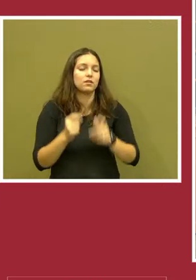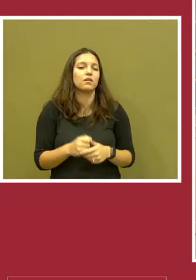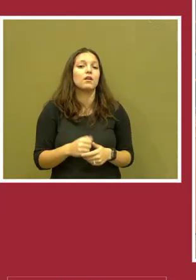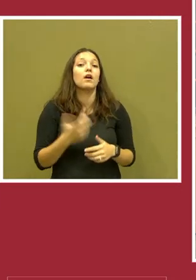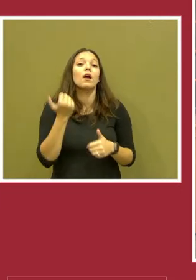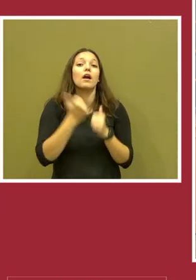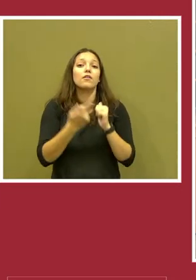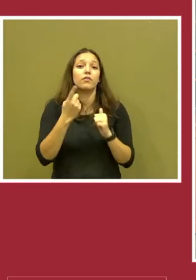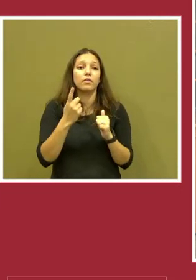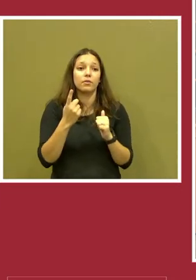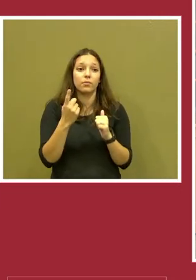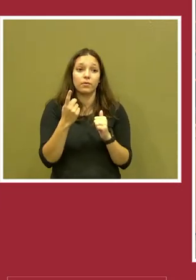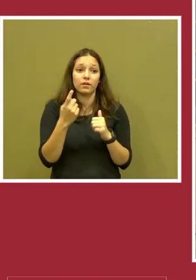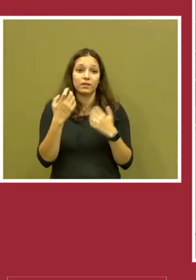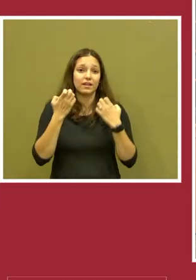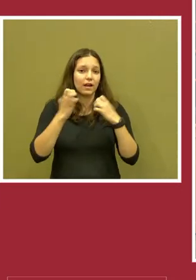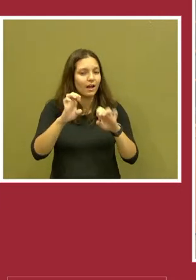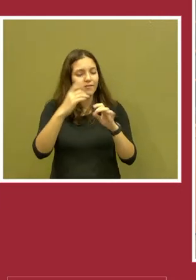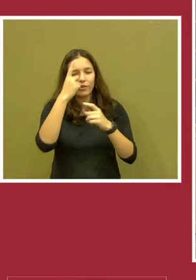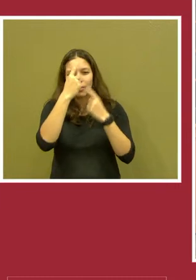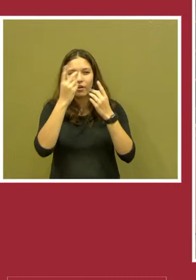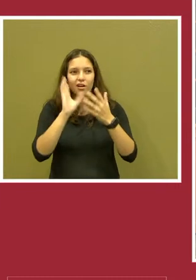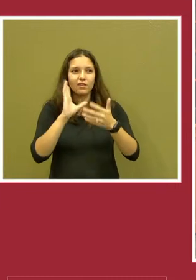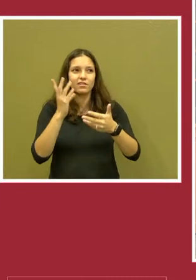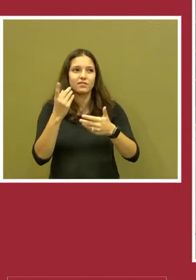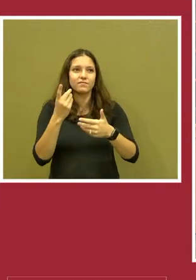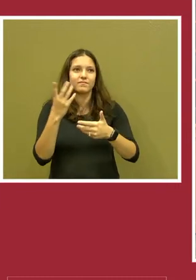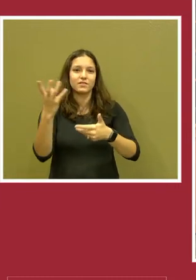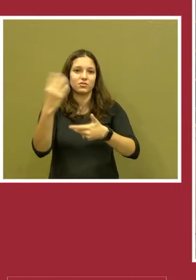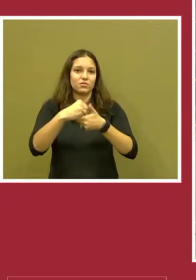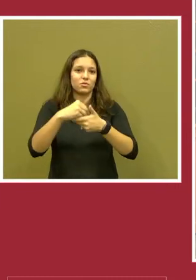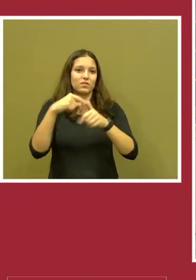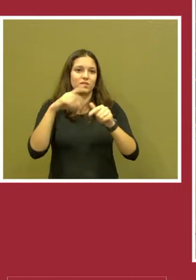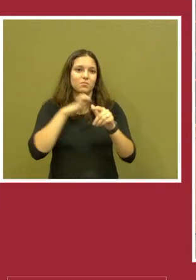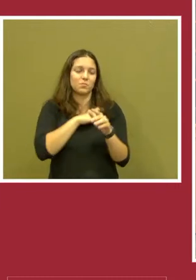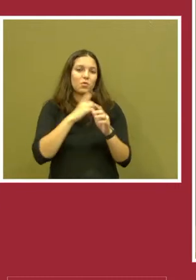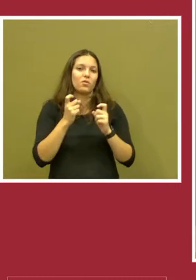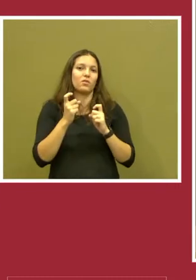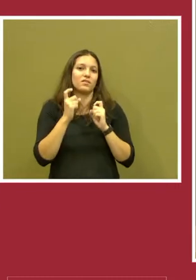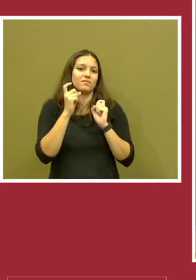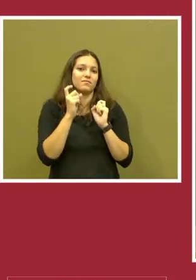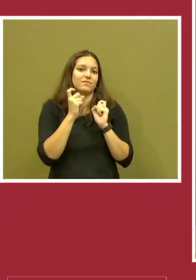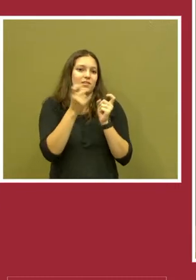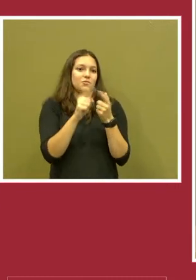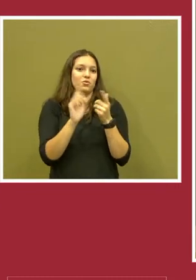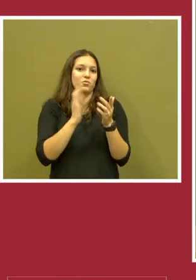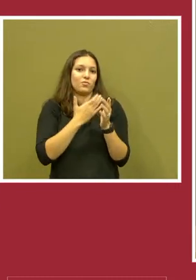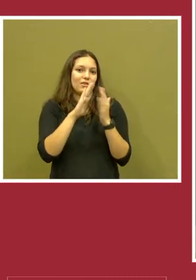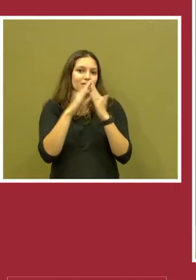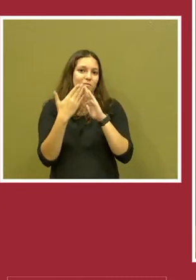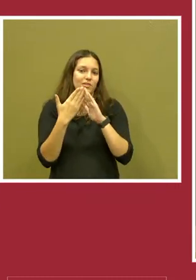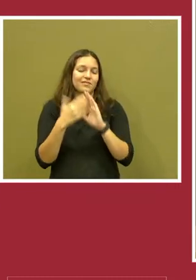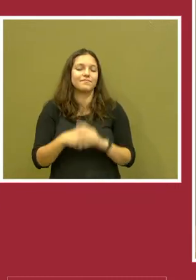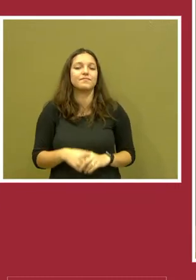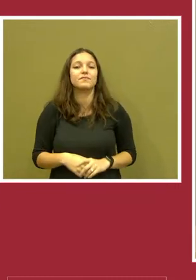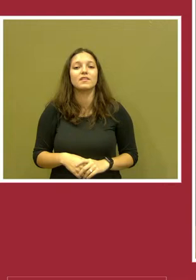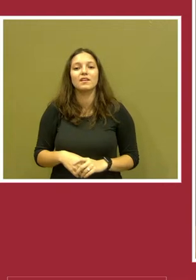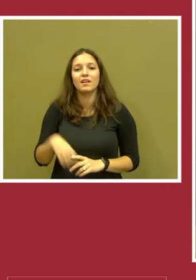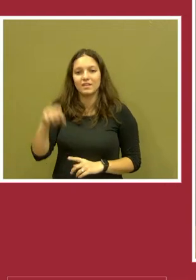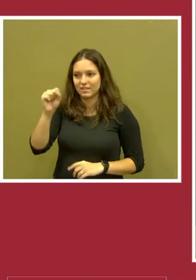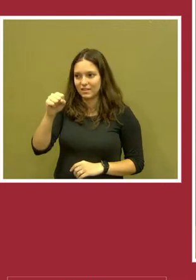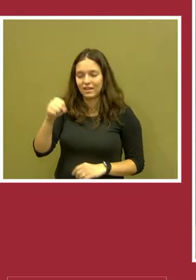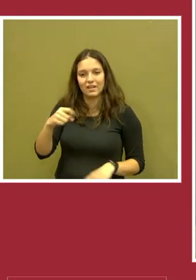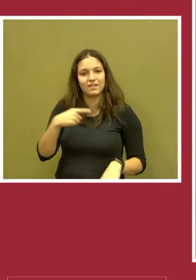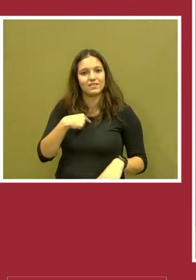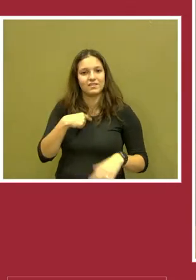put effort and thought and interest into joining this board and contributing to our community in that way. Yeah, absolutely. And cannot wait to